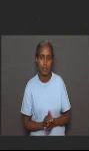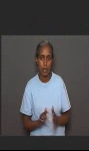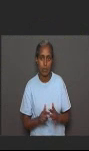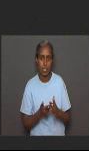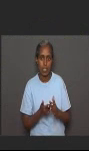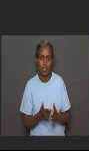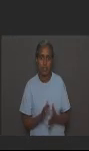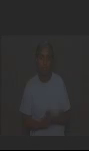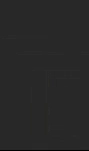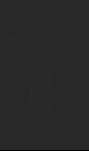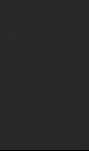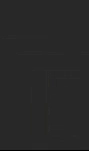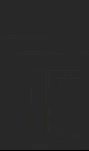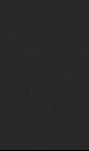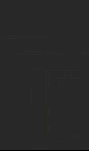Begin.